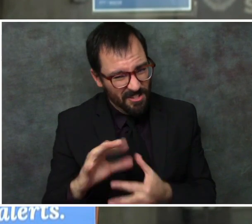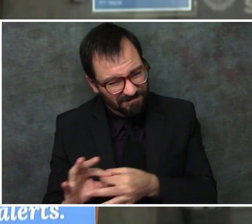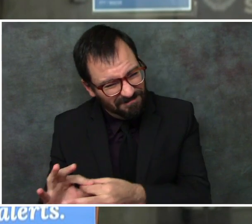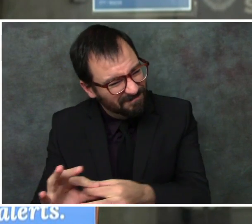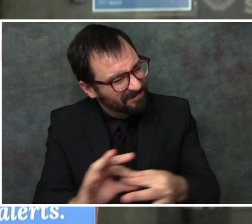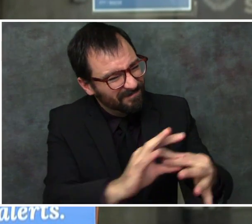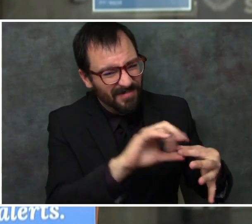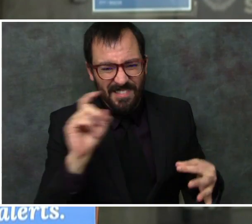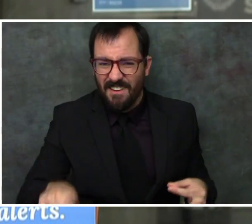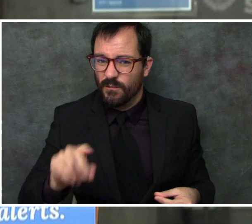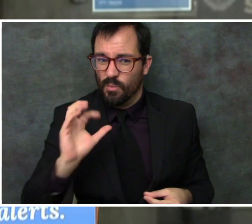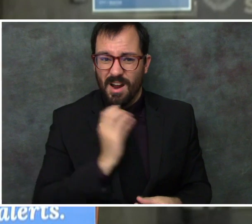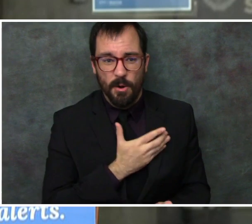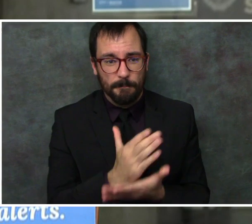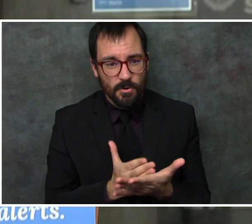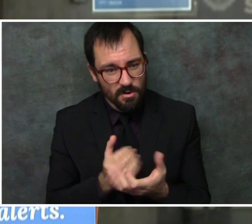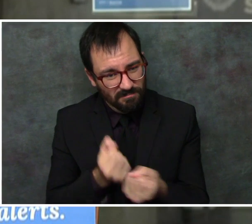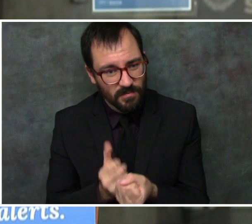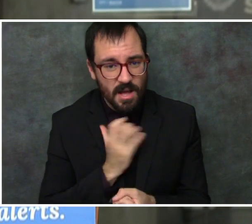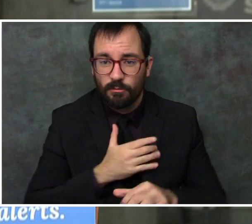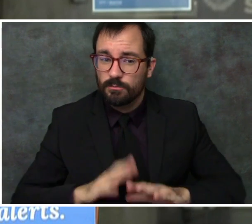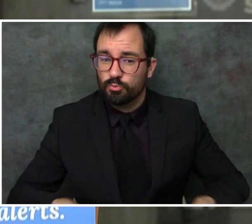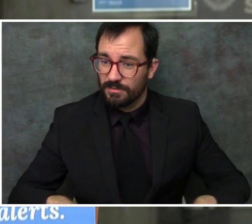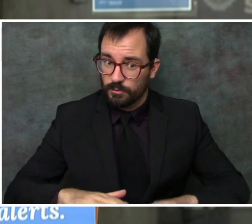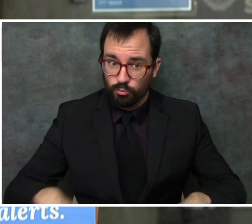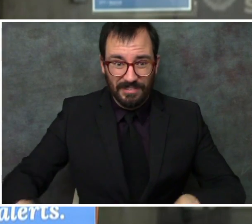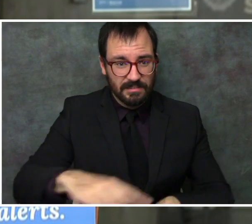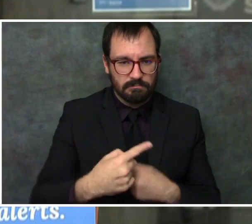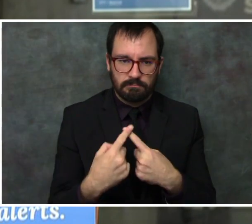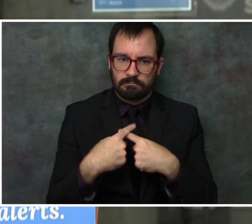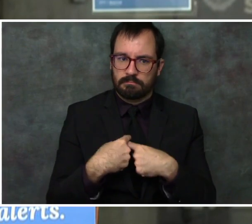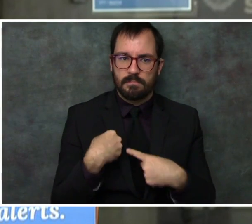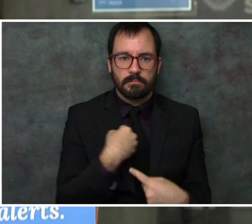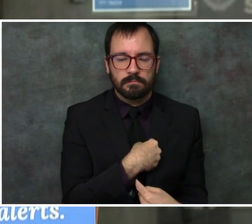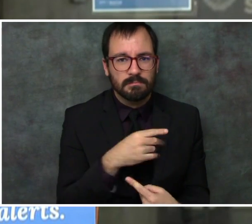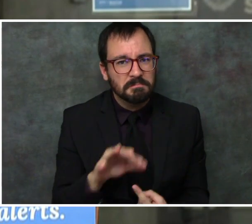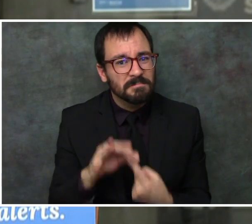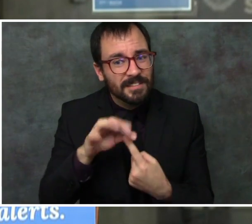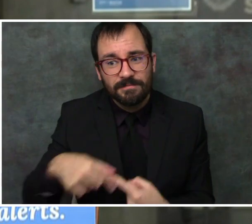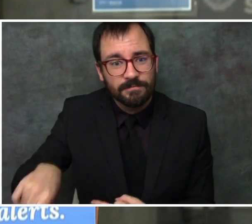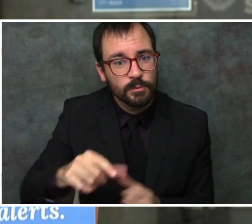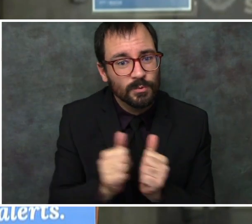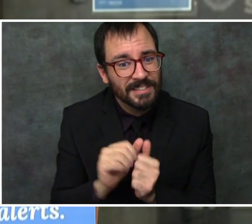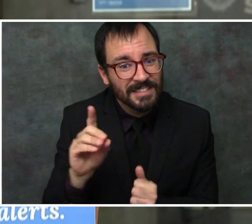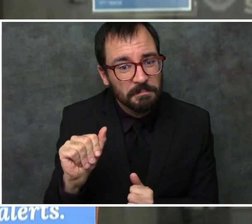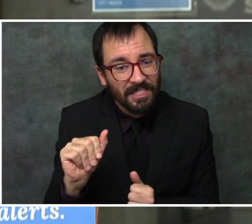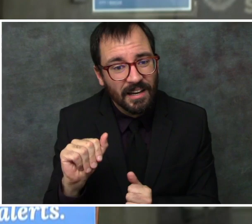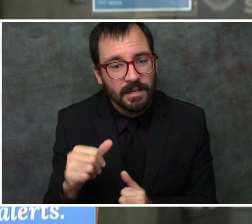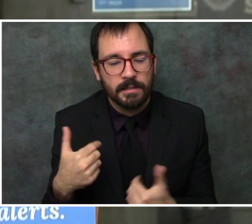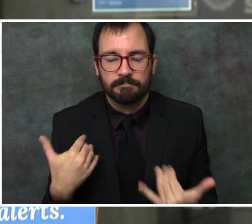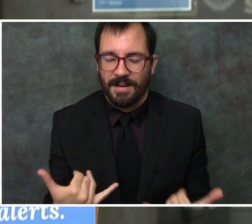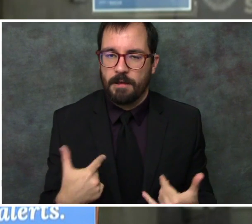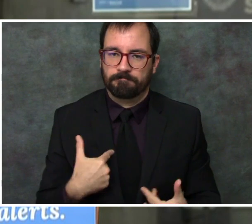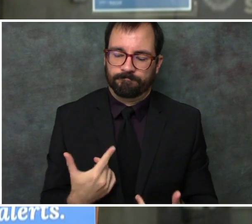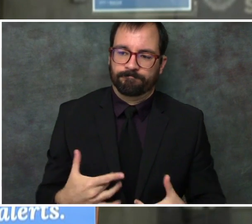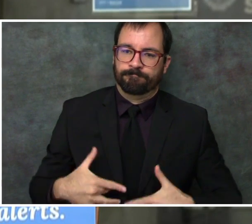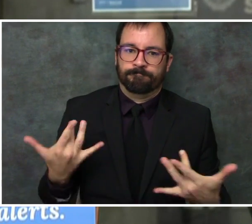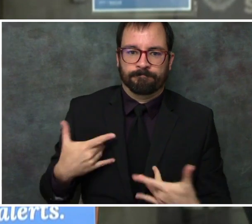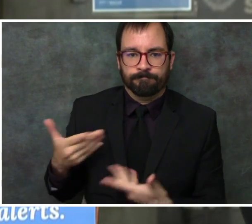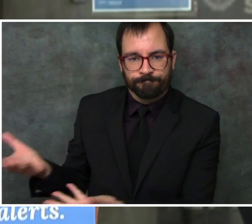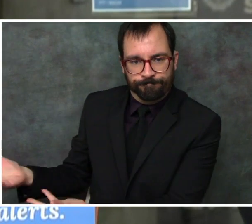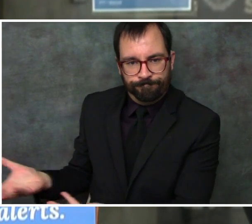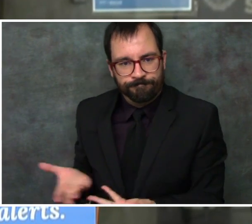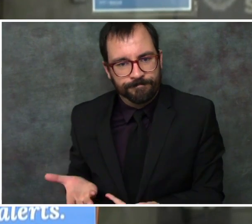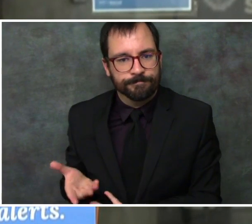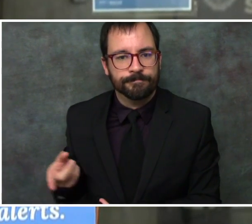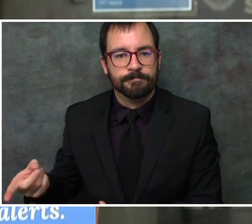us, especially those with disabilities. And now I have the great pleasure of introducing the chair of our Special